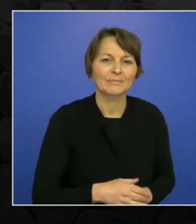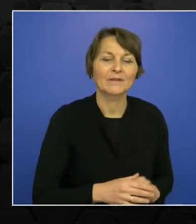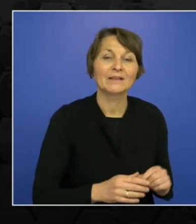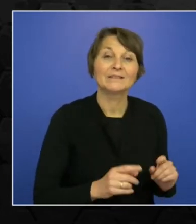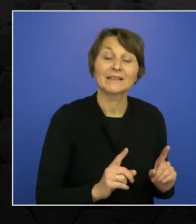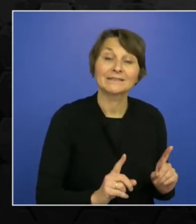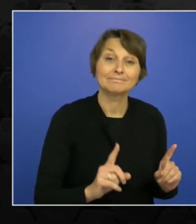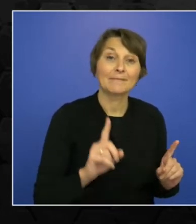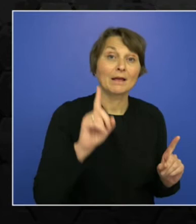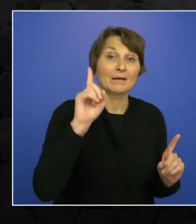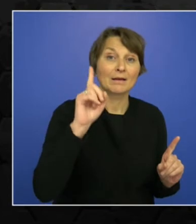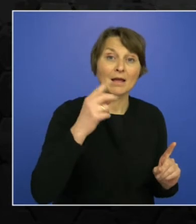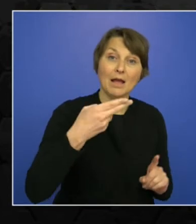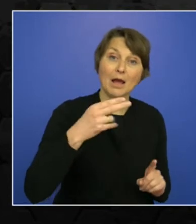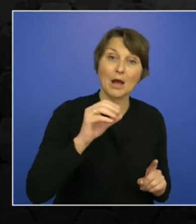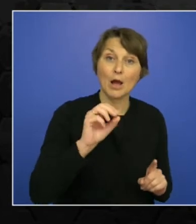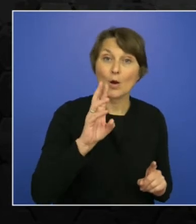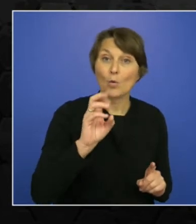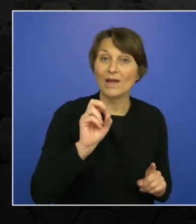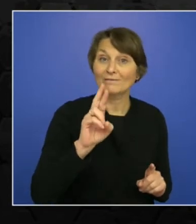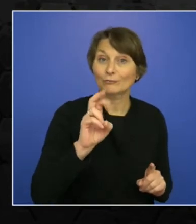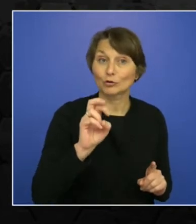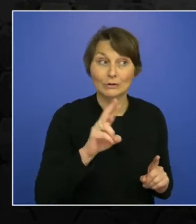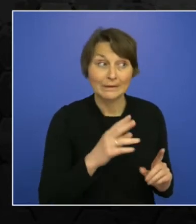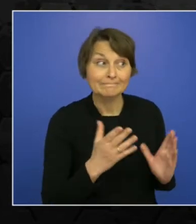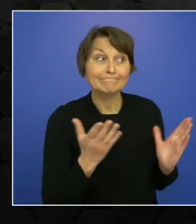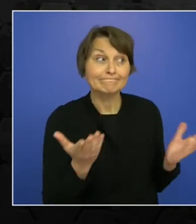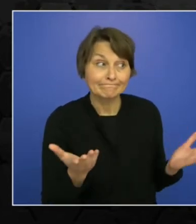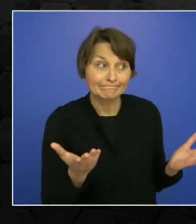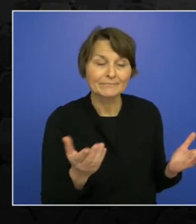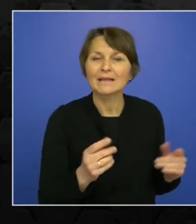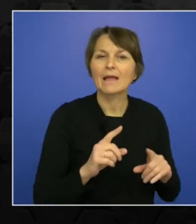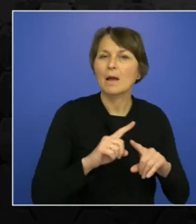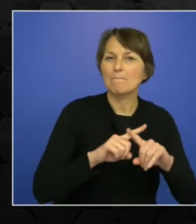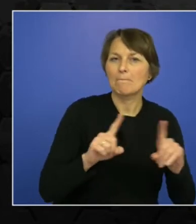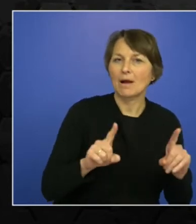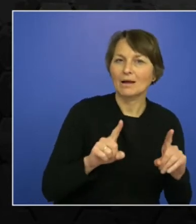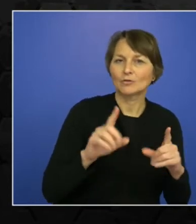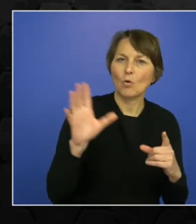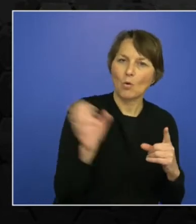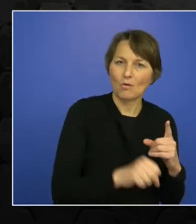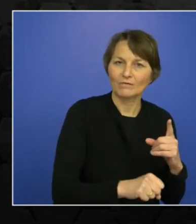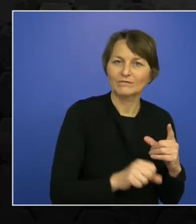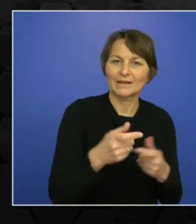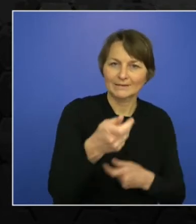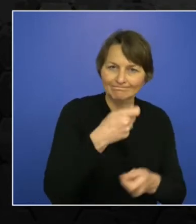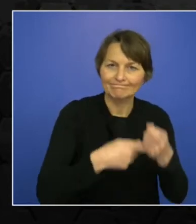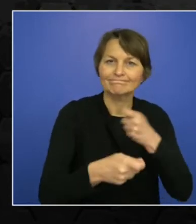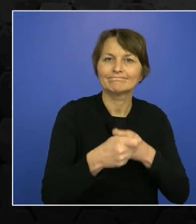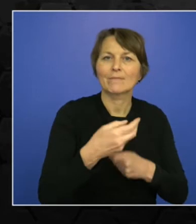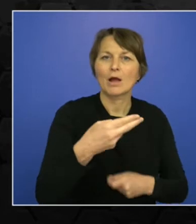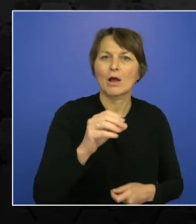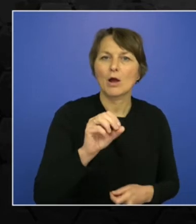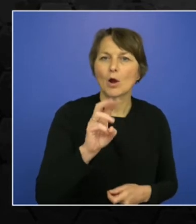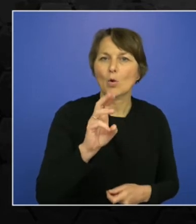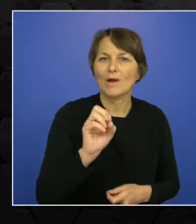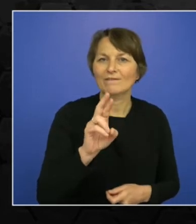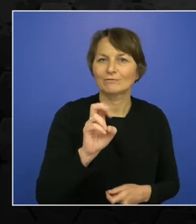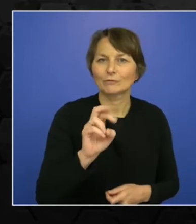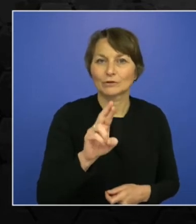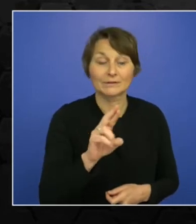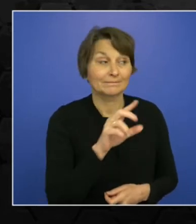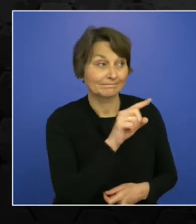Okay, however, instead of but. I wanna separate. So if we click here in the